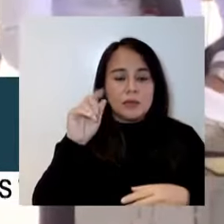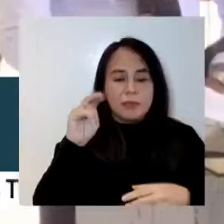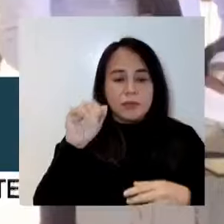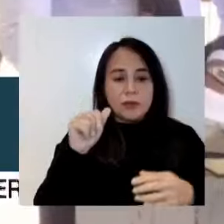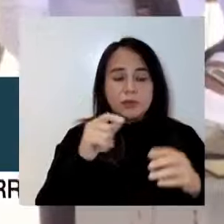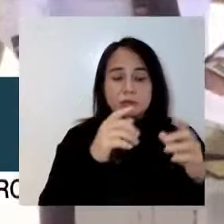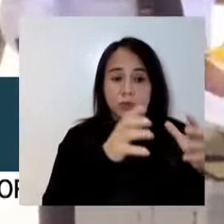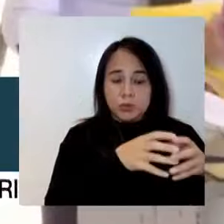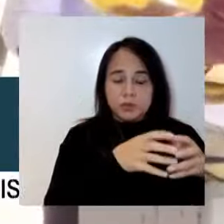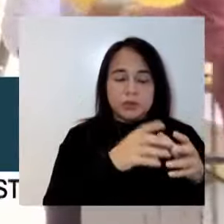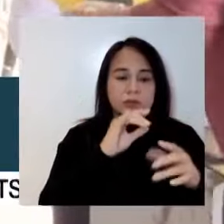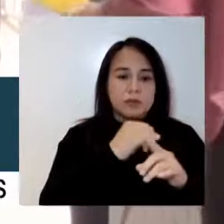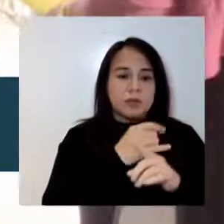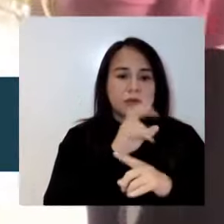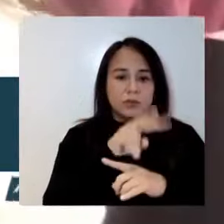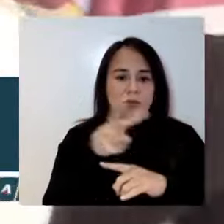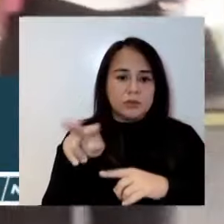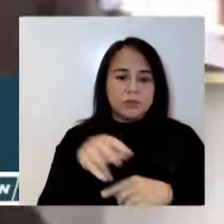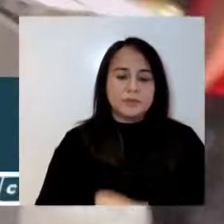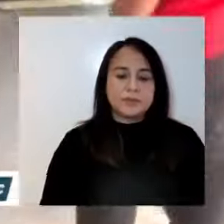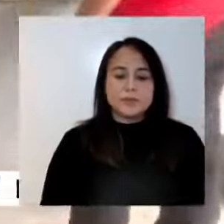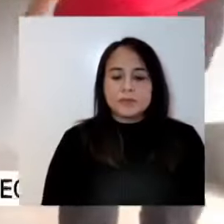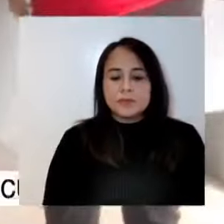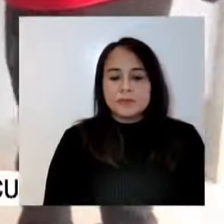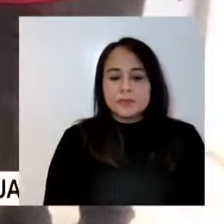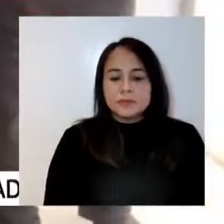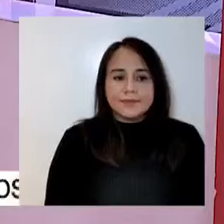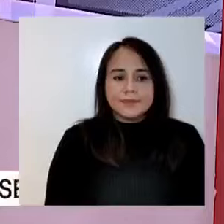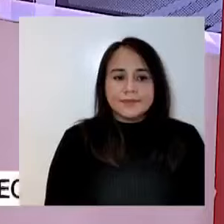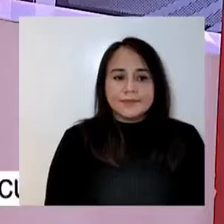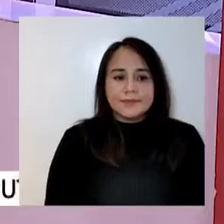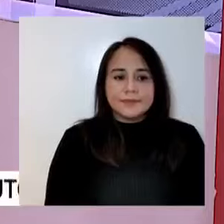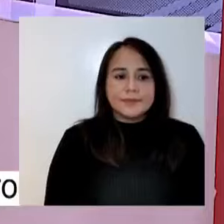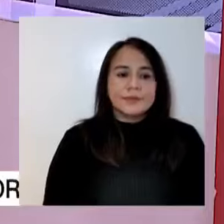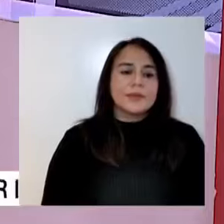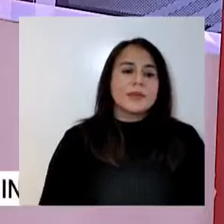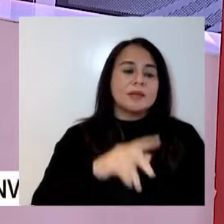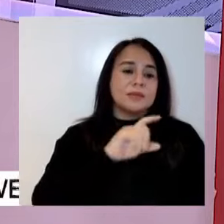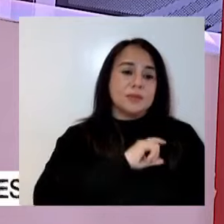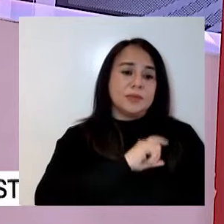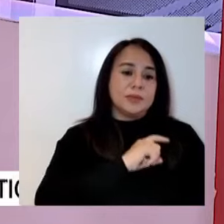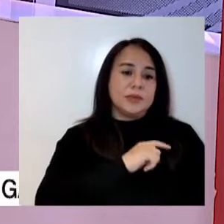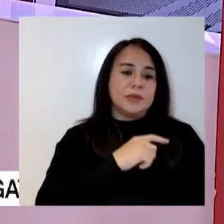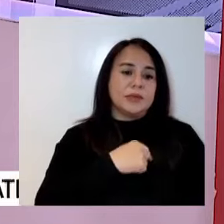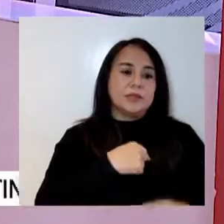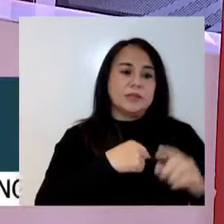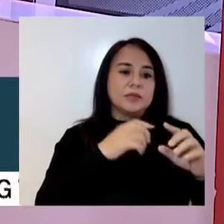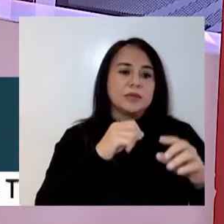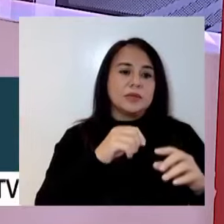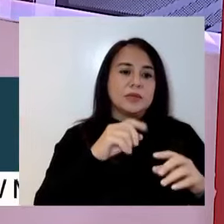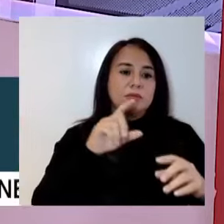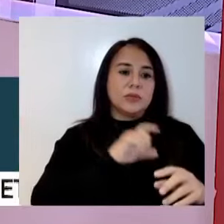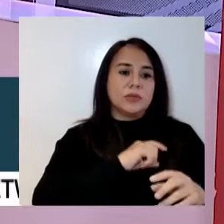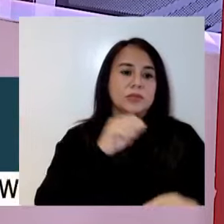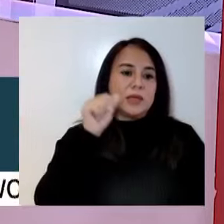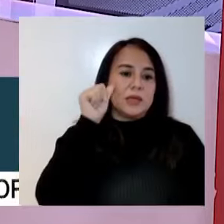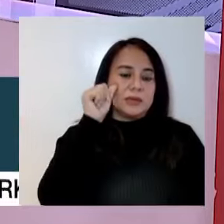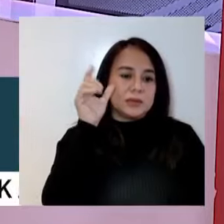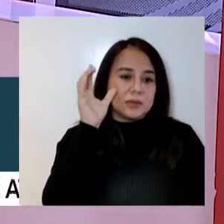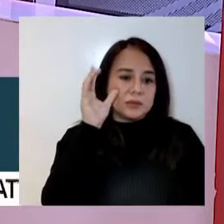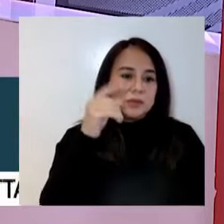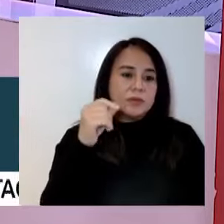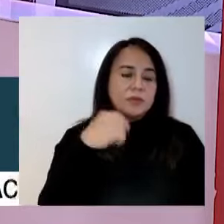22. Jeff Caparaz, ABS-CBN News. Philippine National Police has sacked Police Major Alan De Castro for his